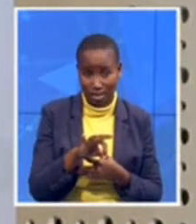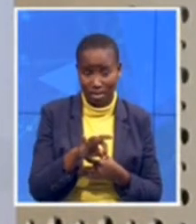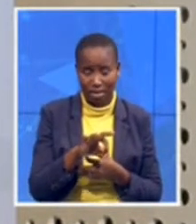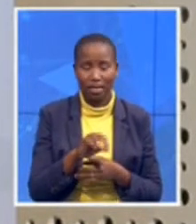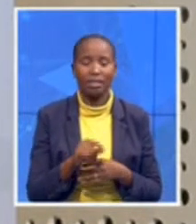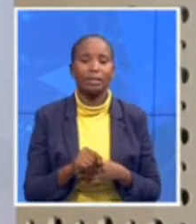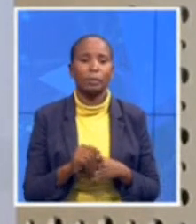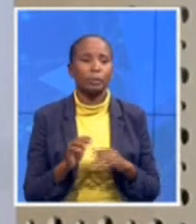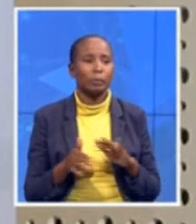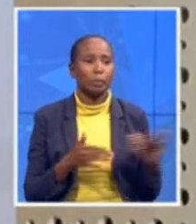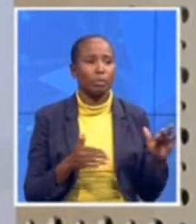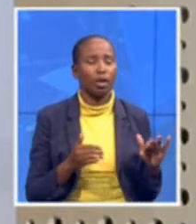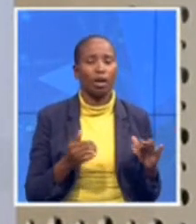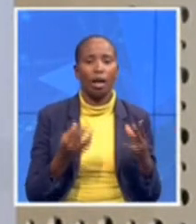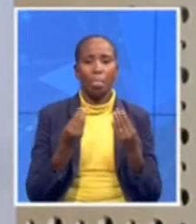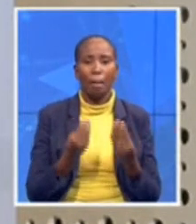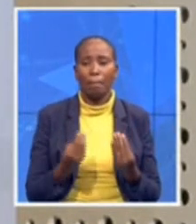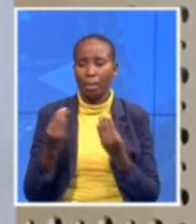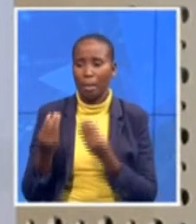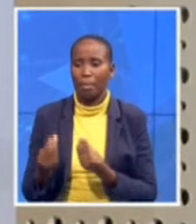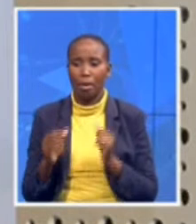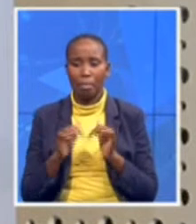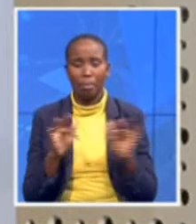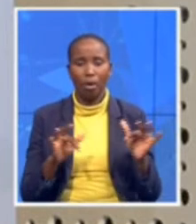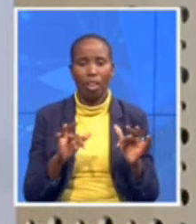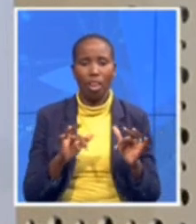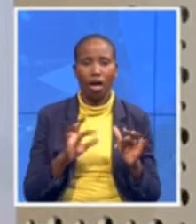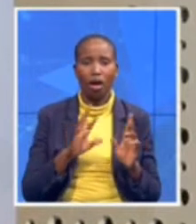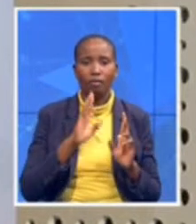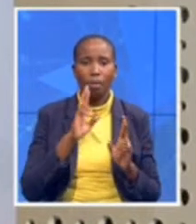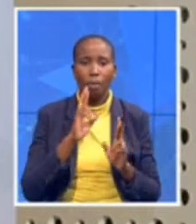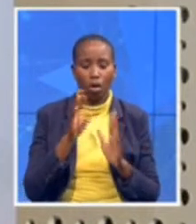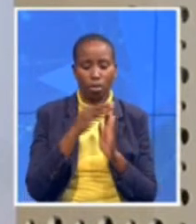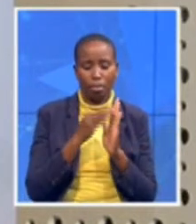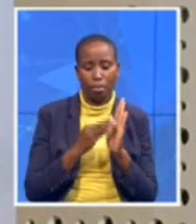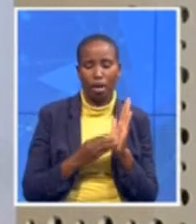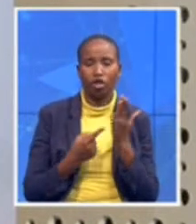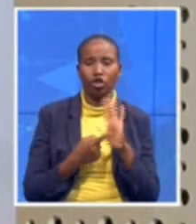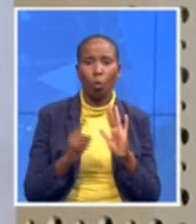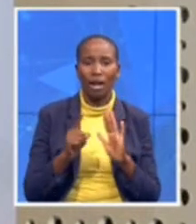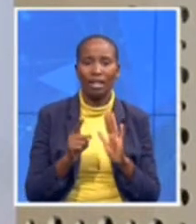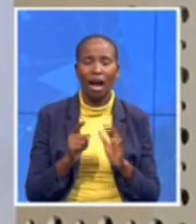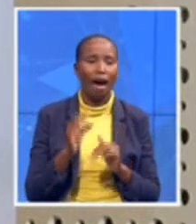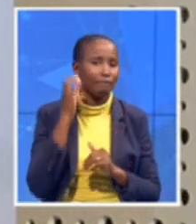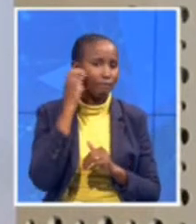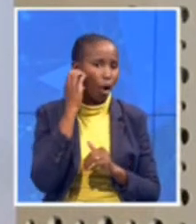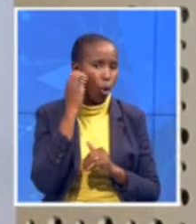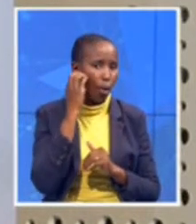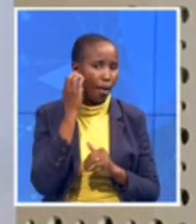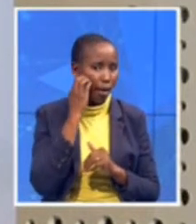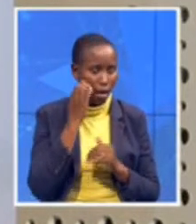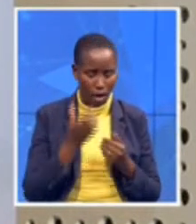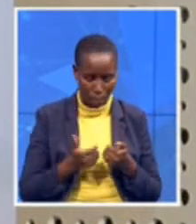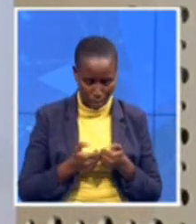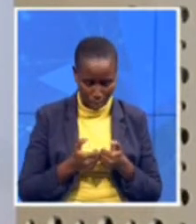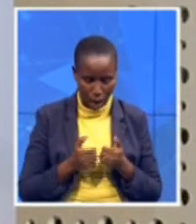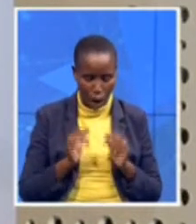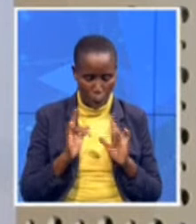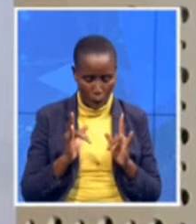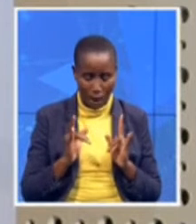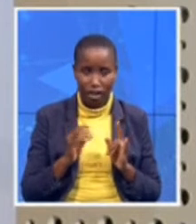Reportal shows that mobile connections in South Africa increased by 3.1 million